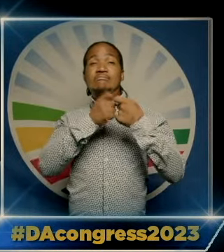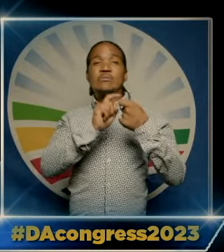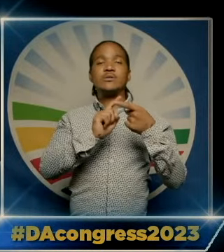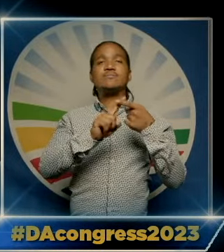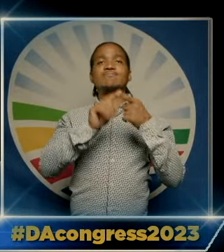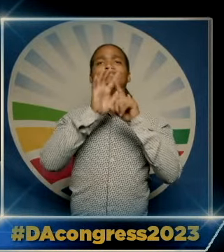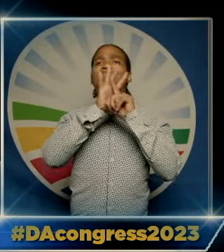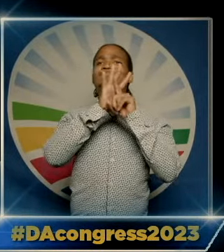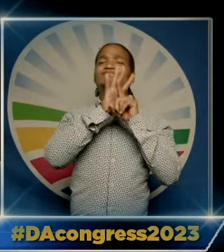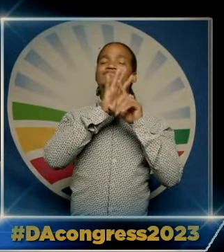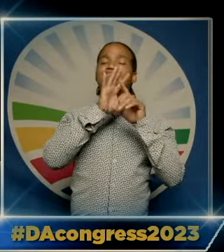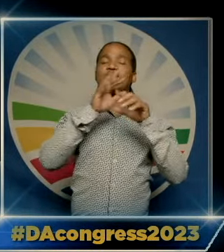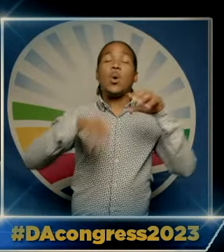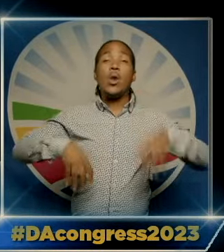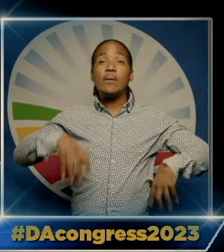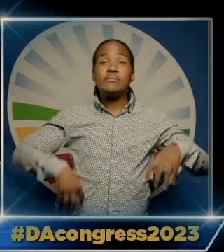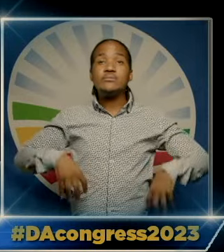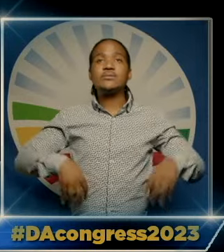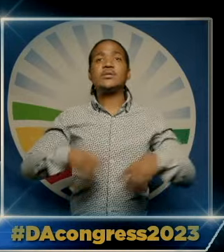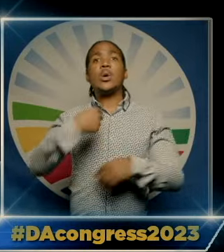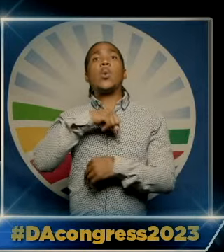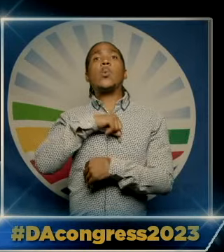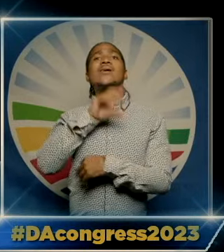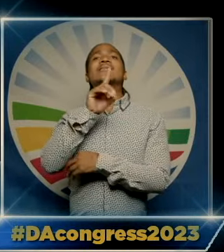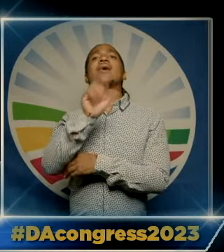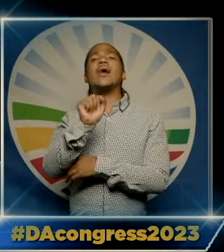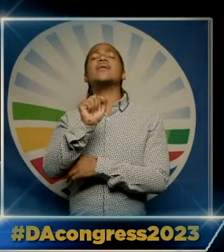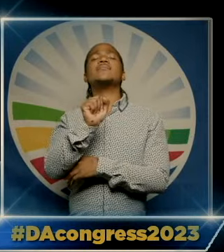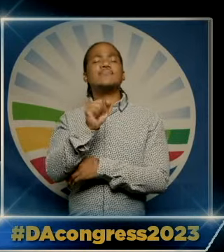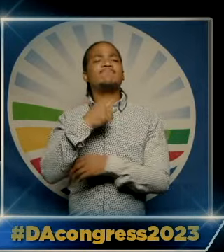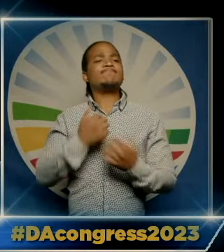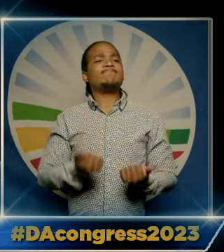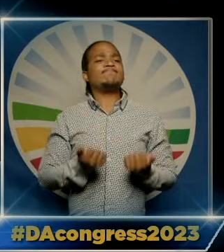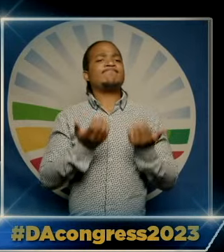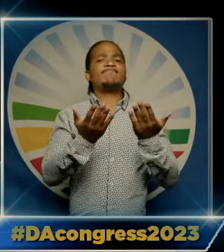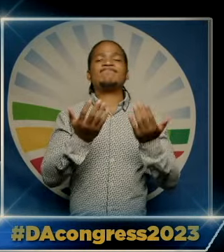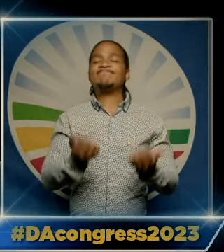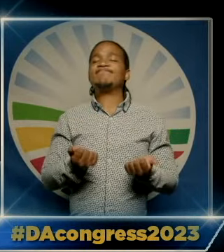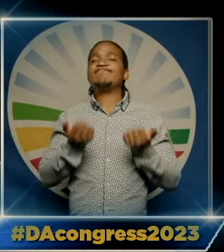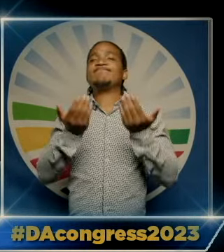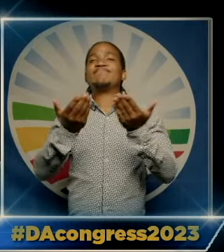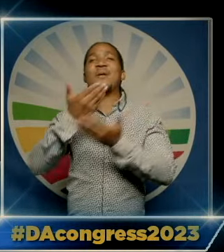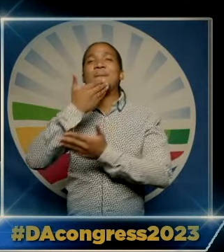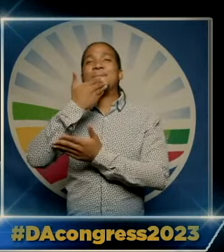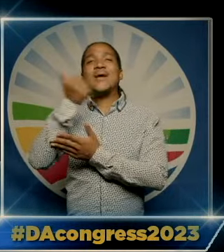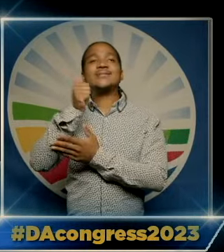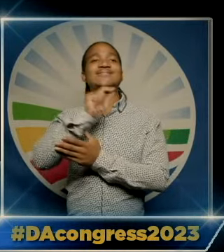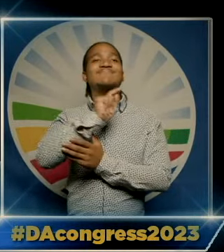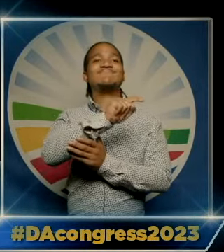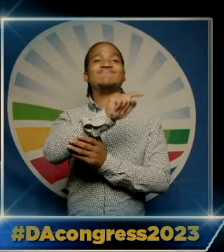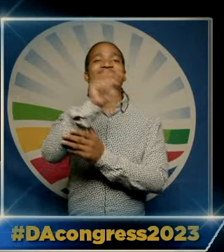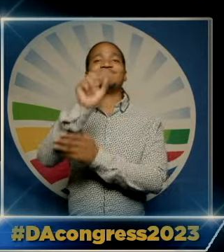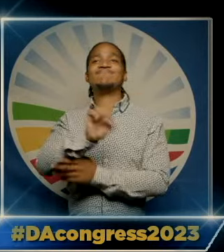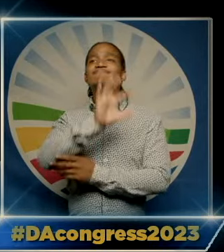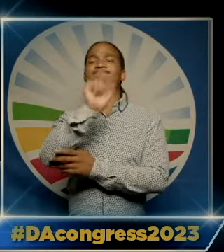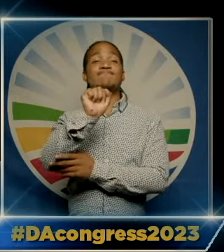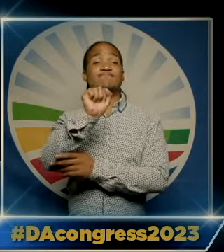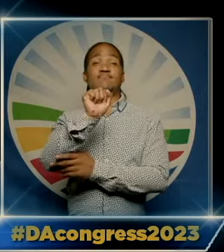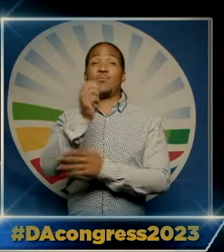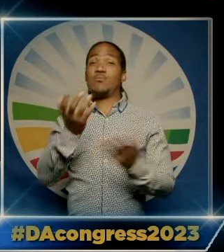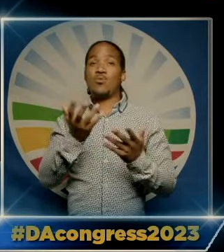maladministration. And where we govern, we deliver the best for all of our residents. In fact, be it local or be it